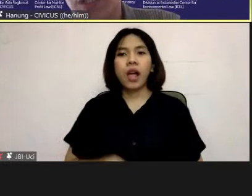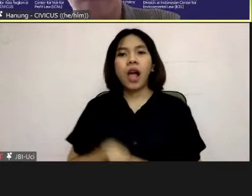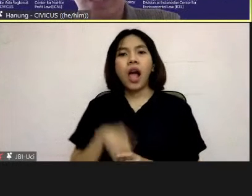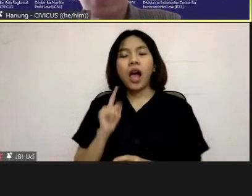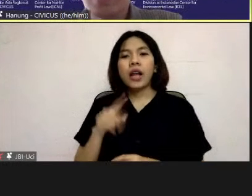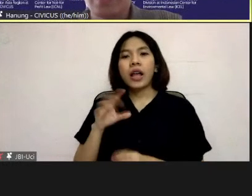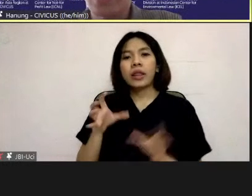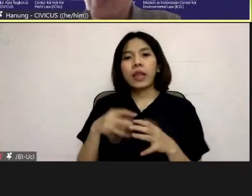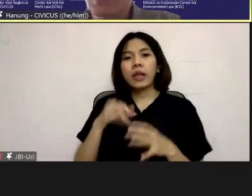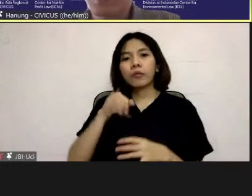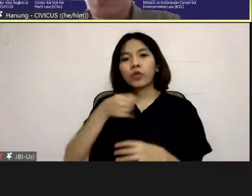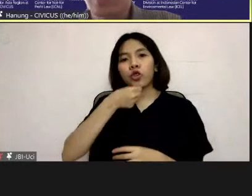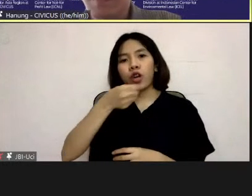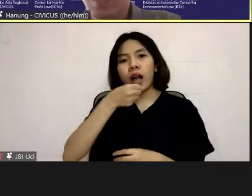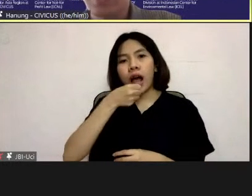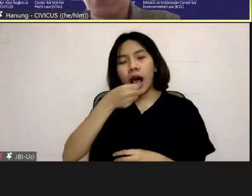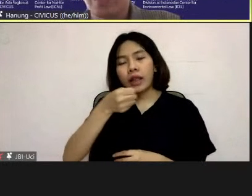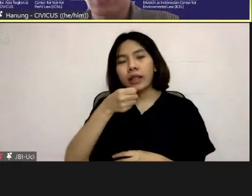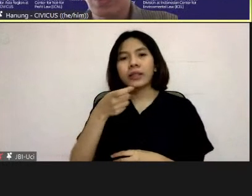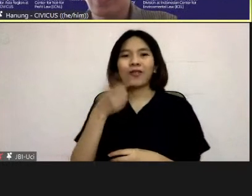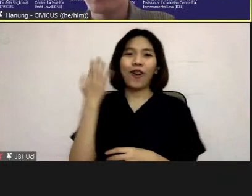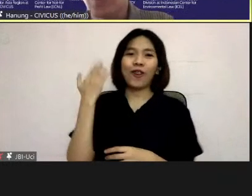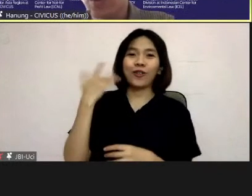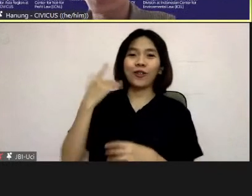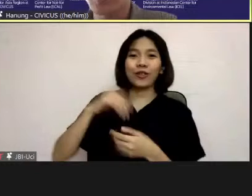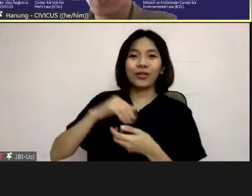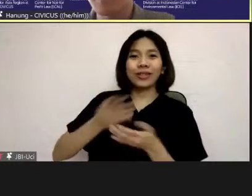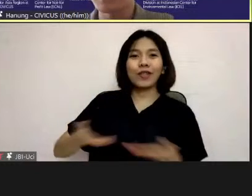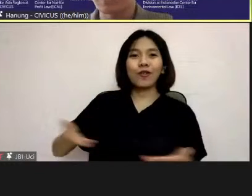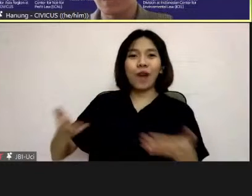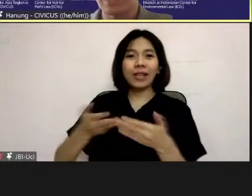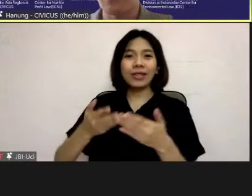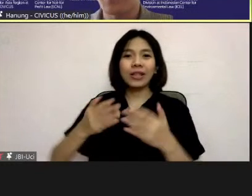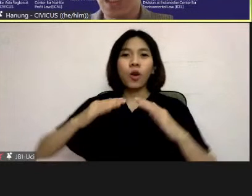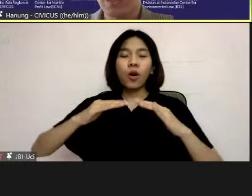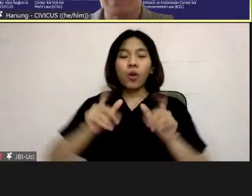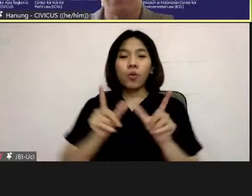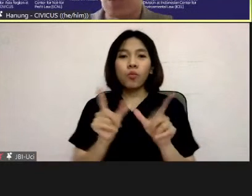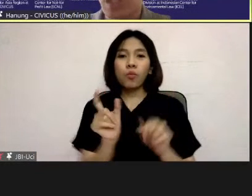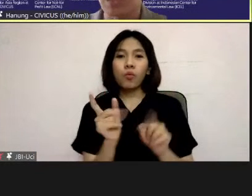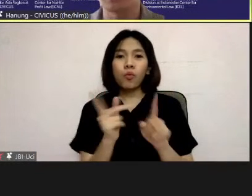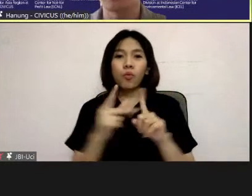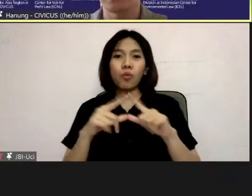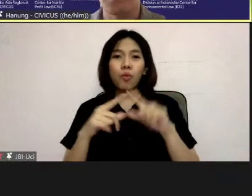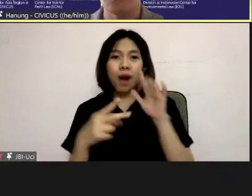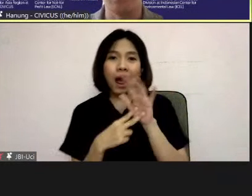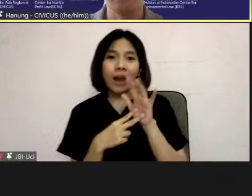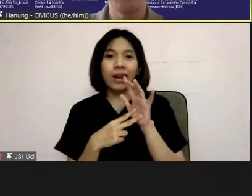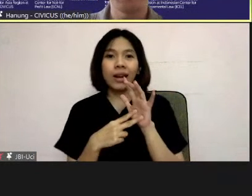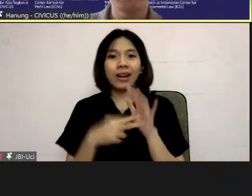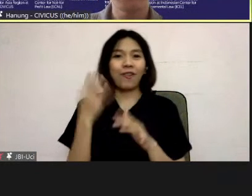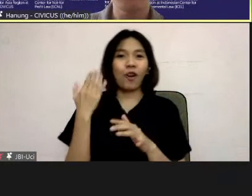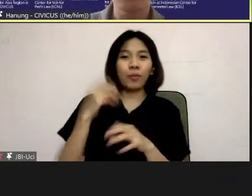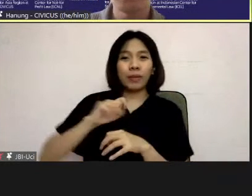Bangladesh. And harassment or intimidation of activists is also documented in Fiji, Papua New Guinea, and